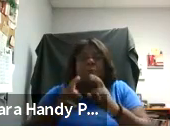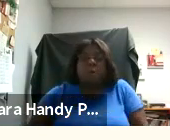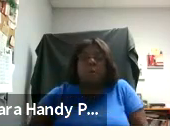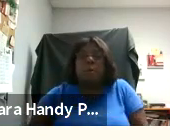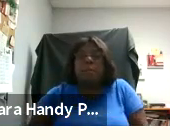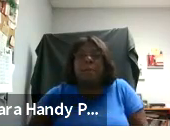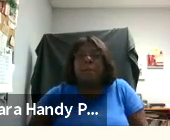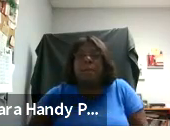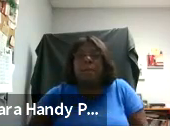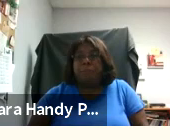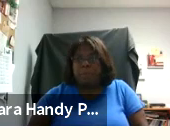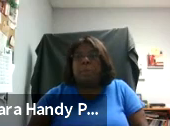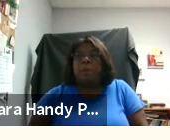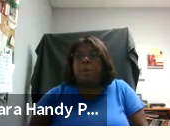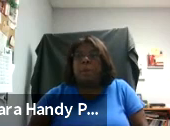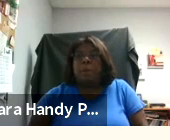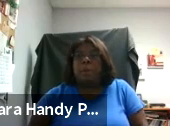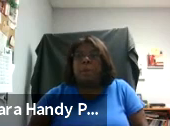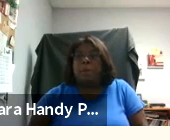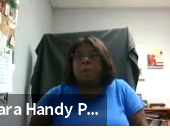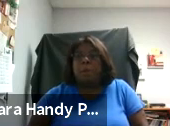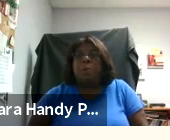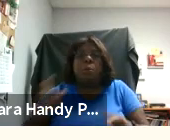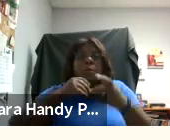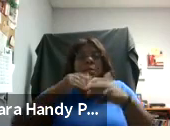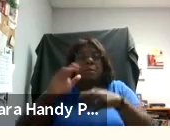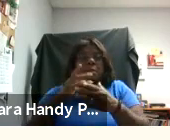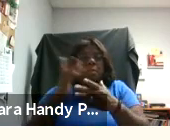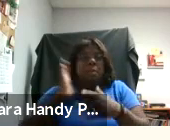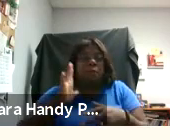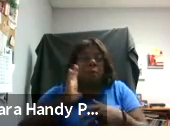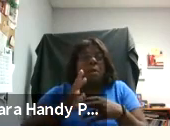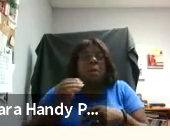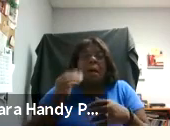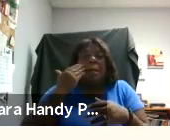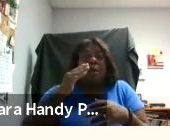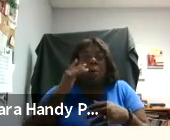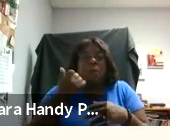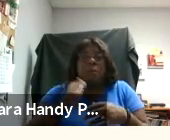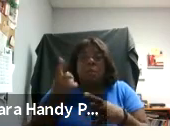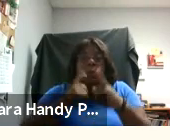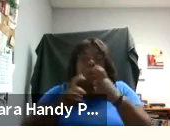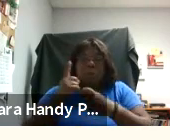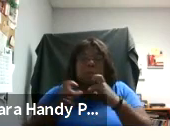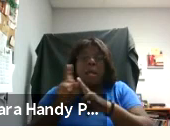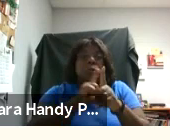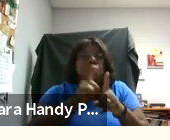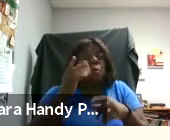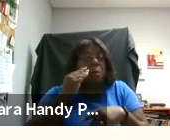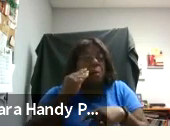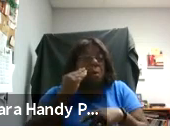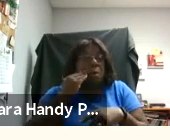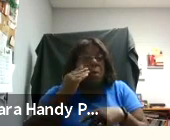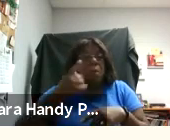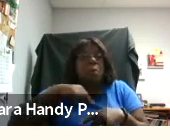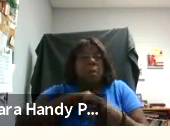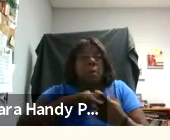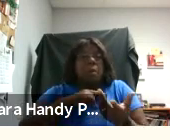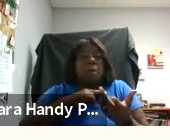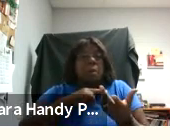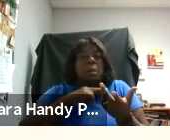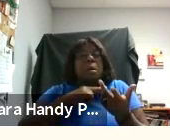was sent to you last evening. I didn't know if there was any questions. As you all know, we